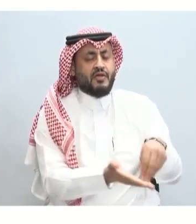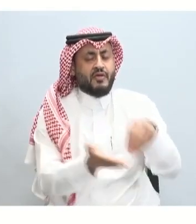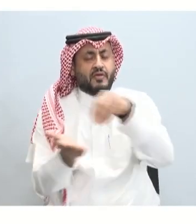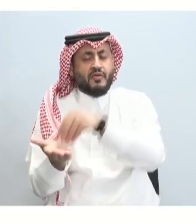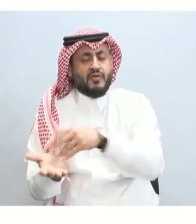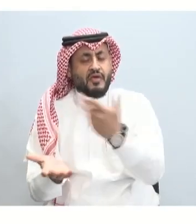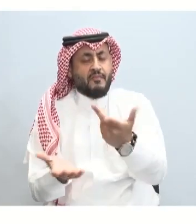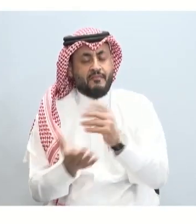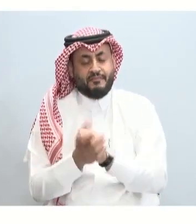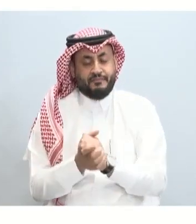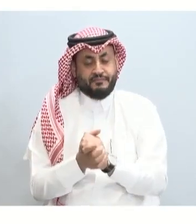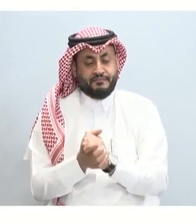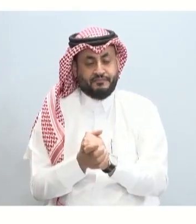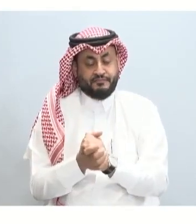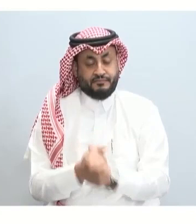waiting area is,